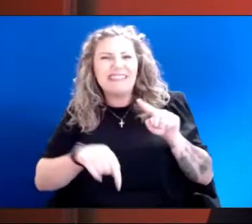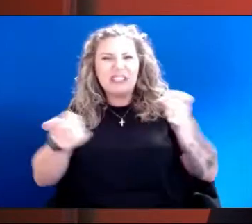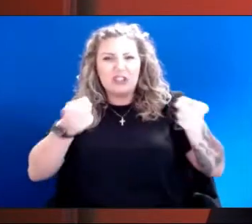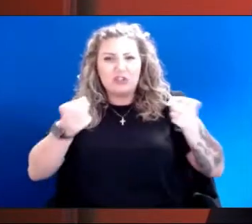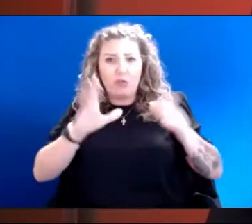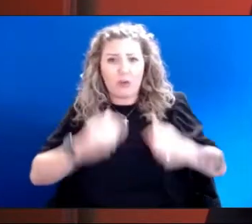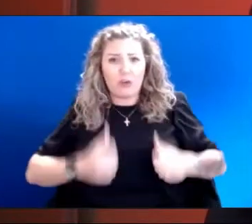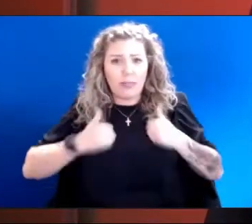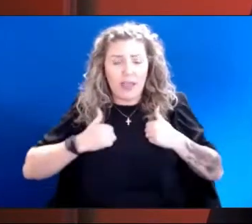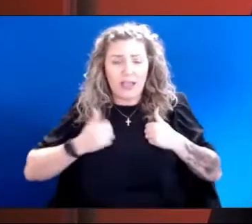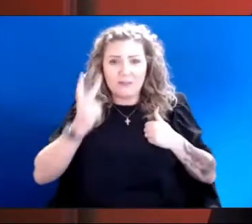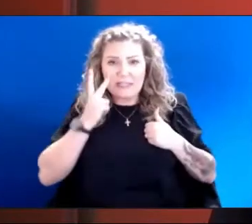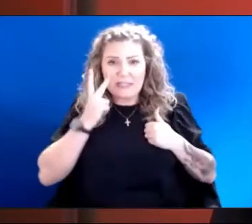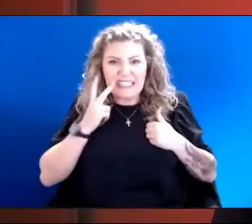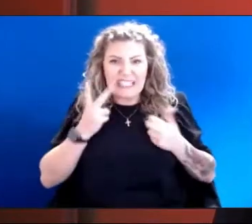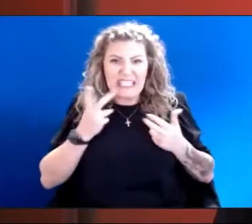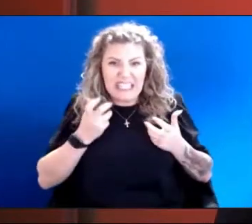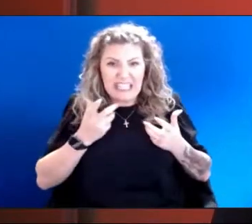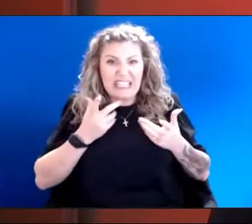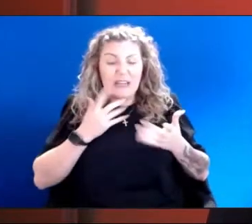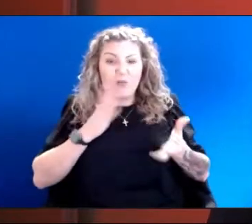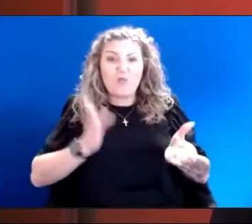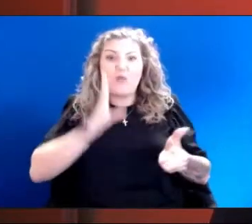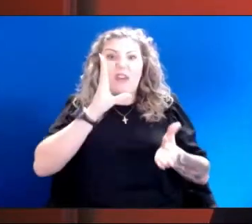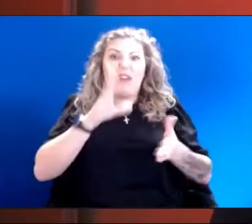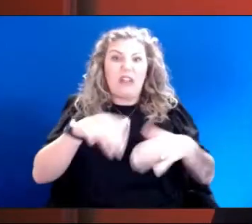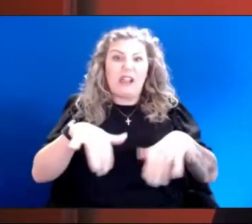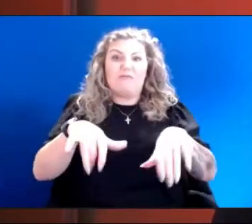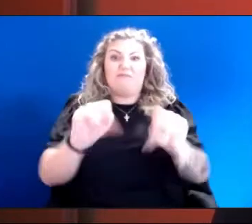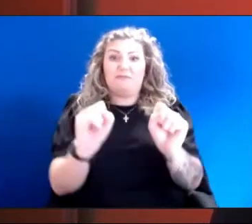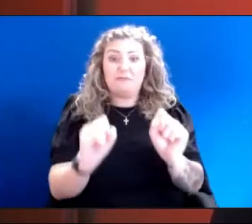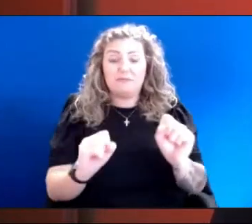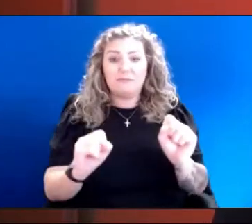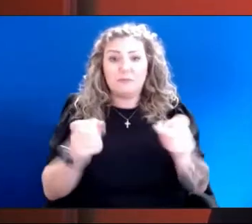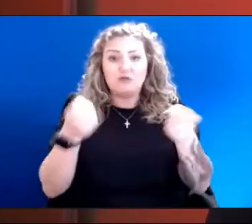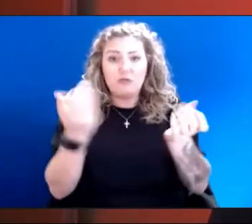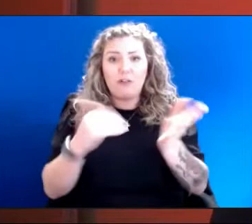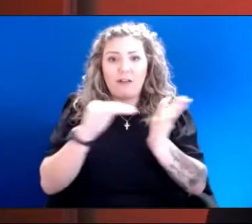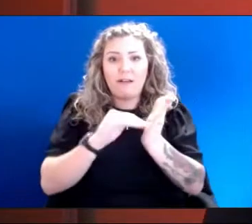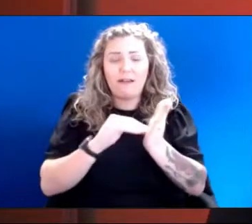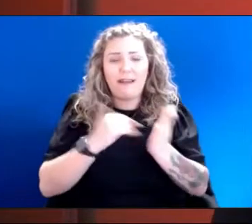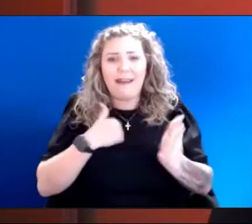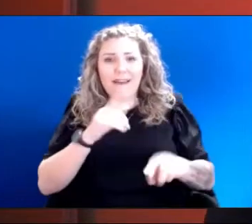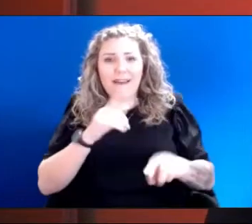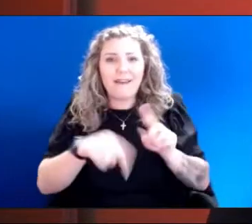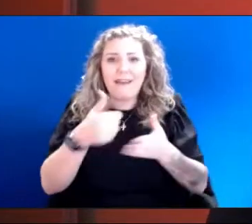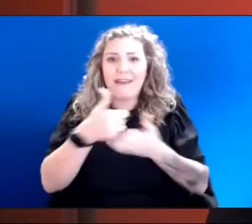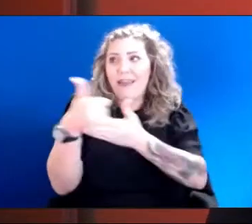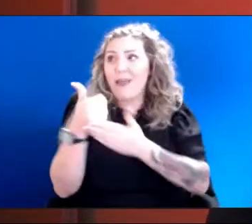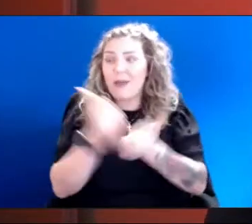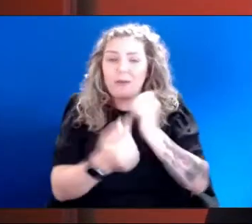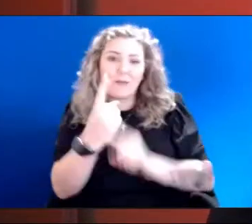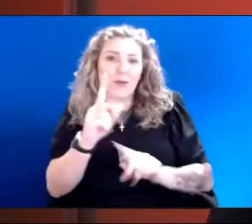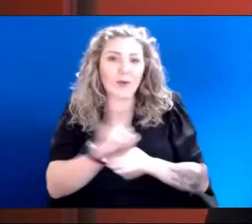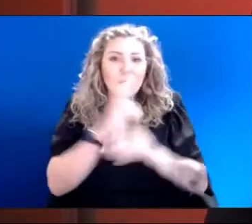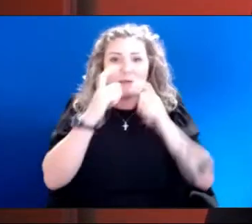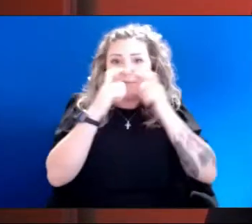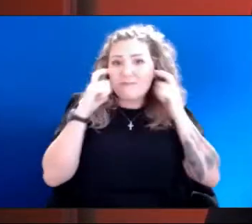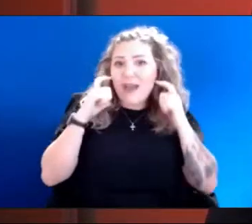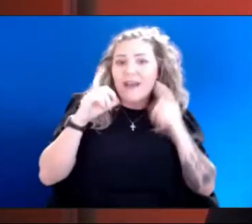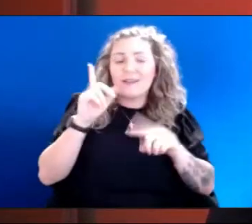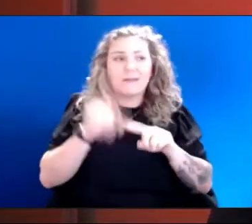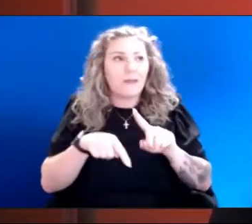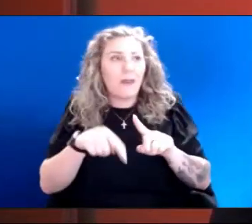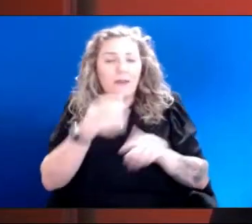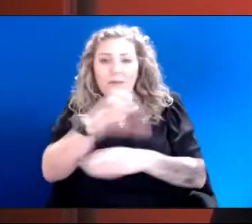see it kind of creep back into the frame in terms of, well, I can't help everybody wear masks, I can't help people get the shots,